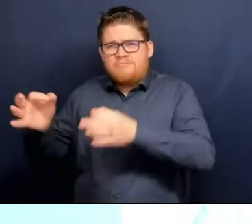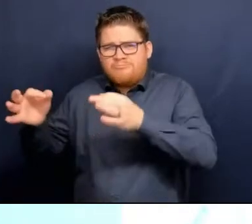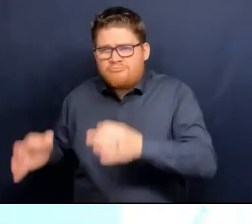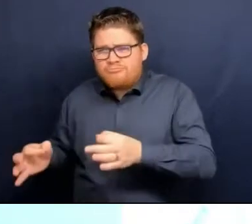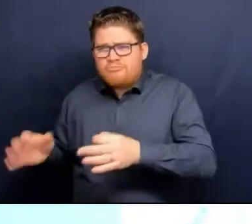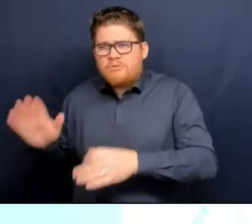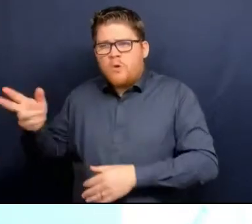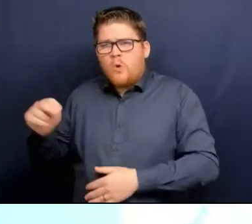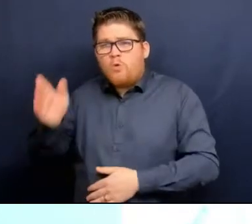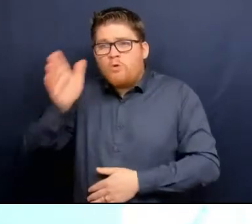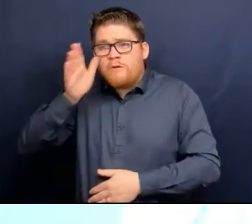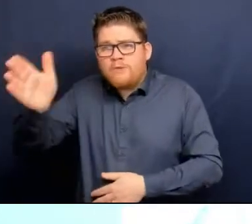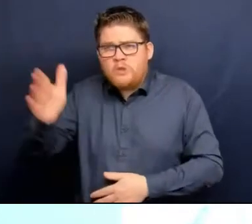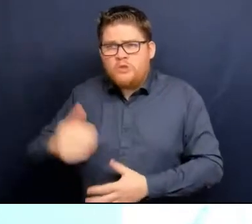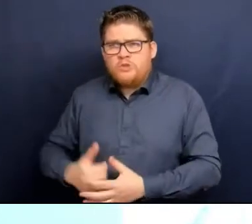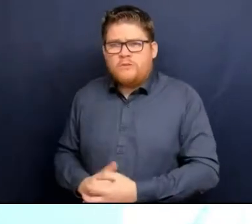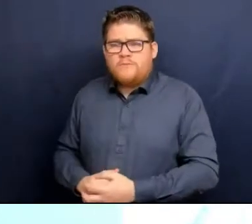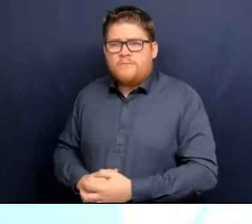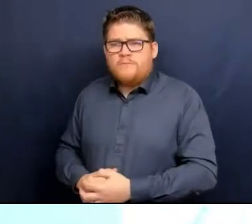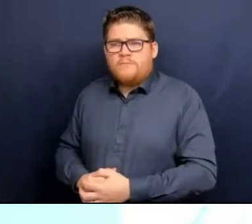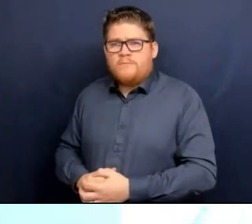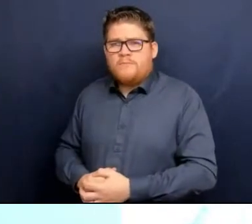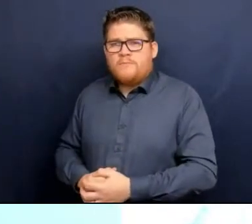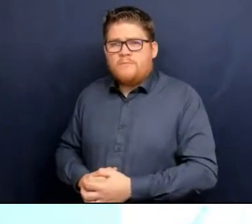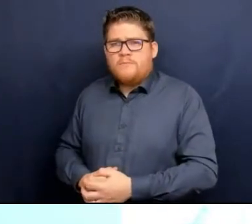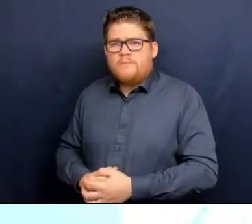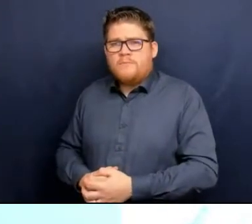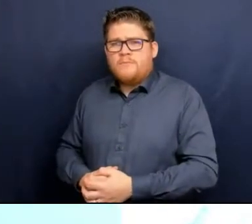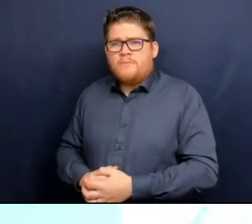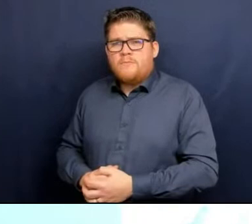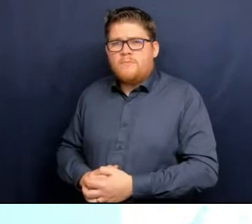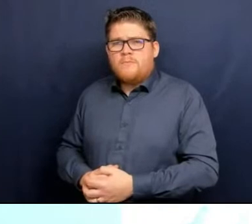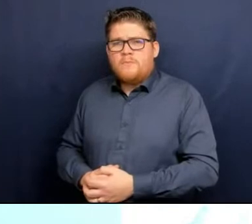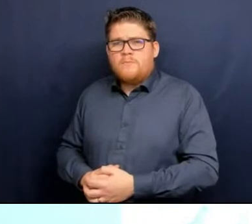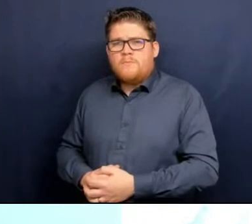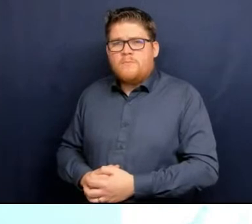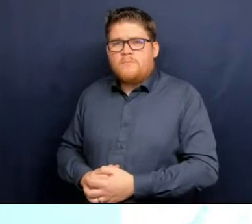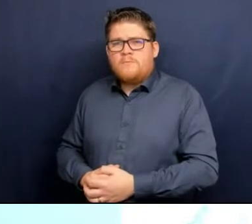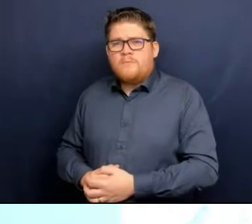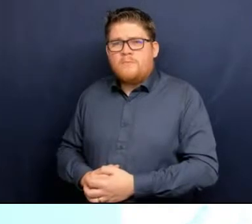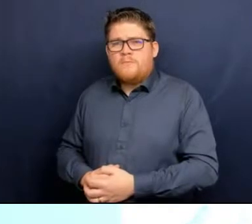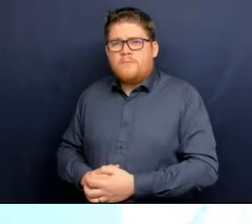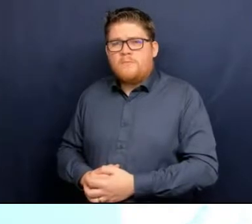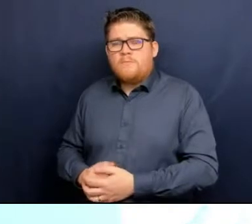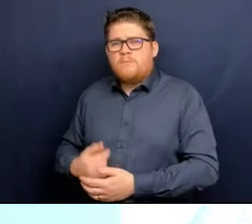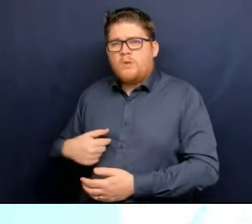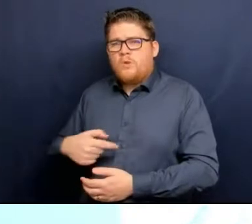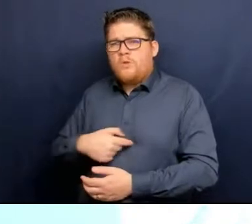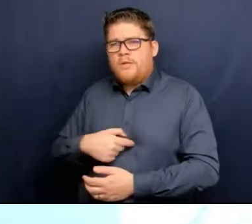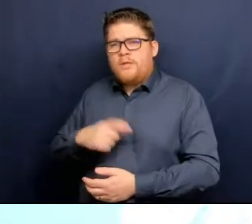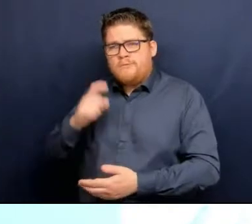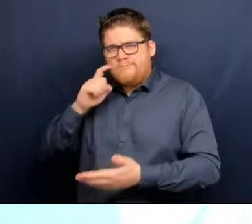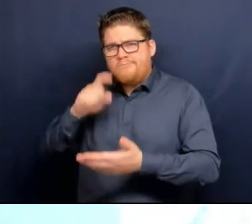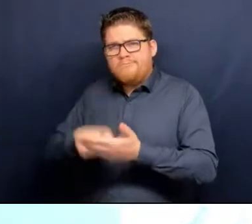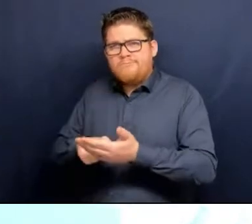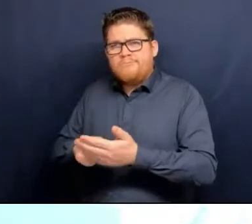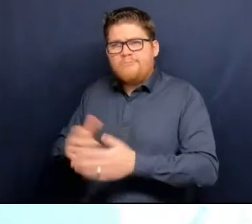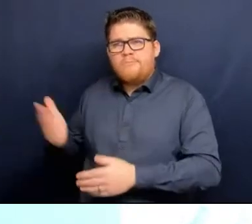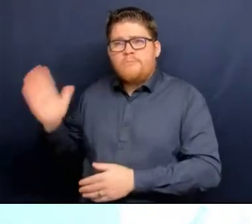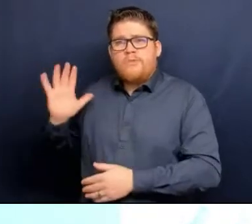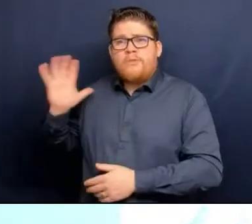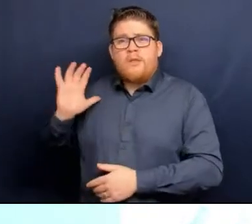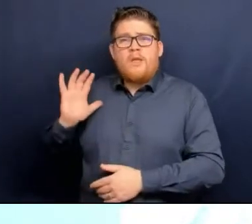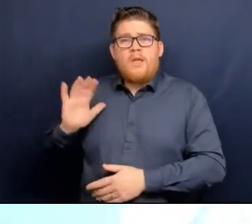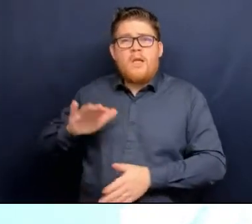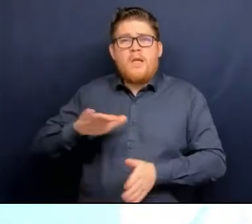forward, and recognizing that at one time we weren't allowed to speak our language. Children were taken away from